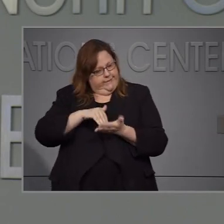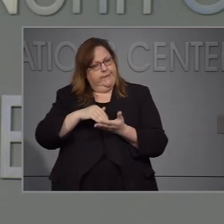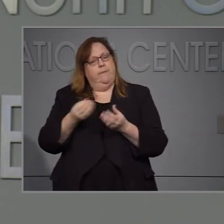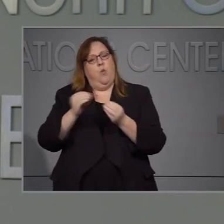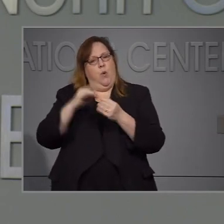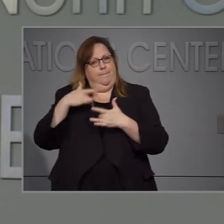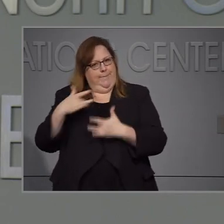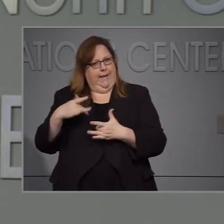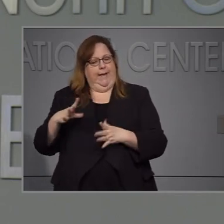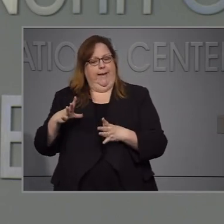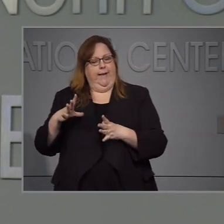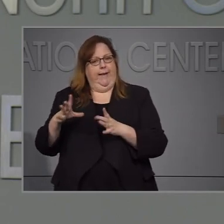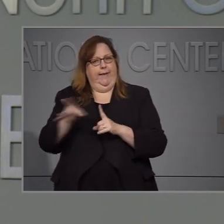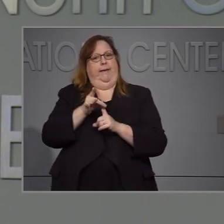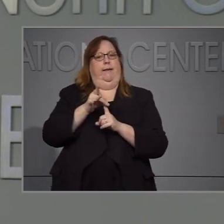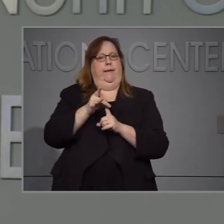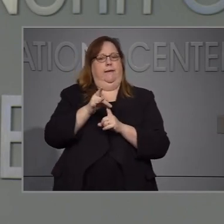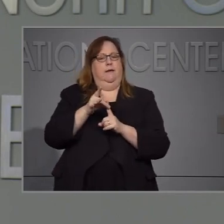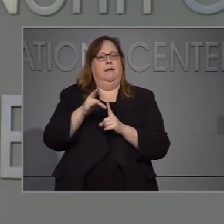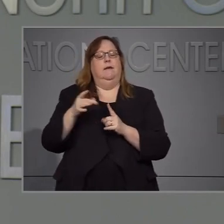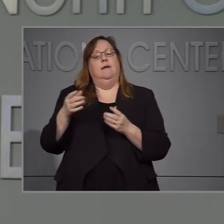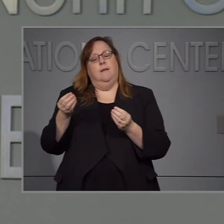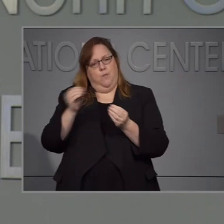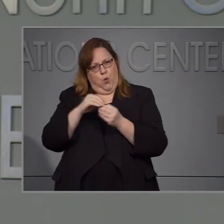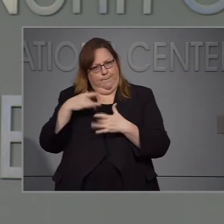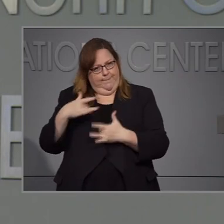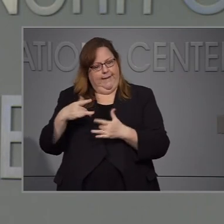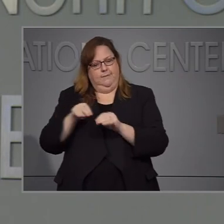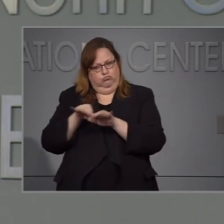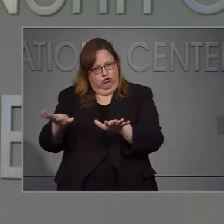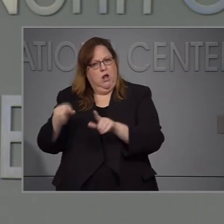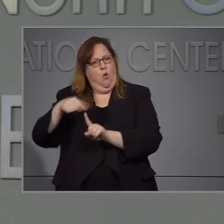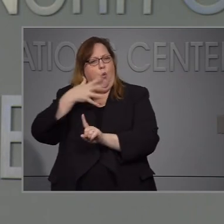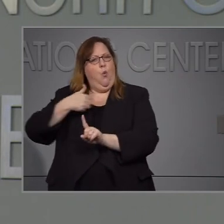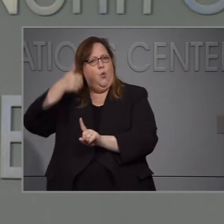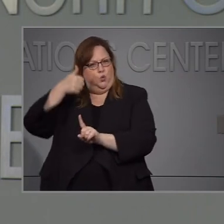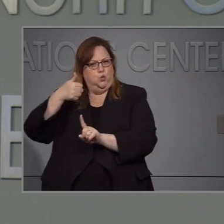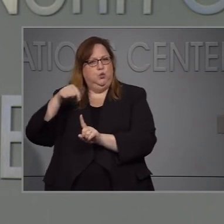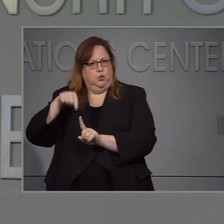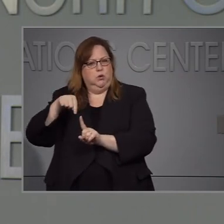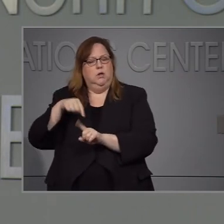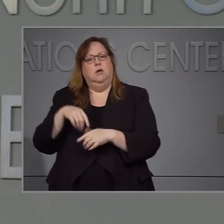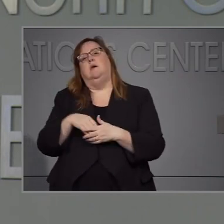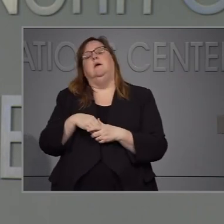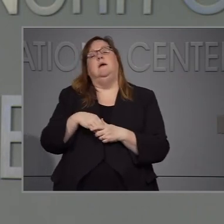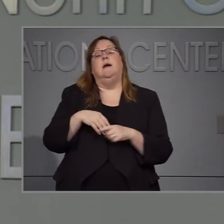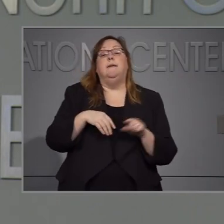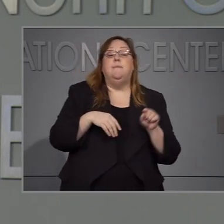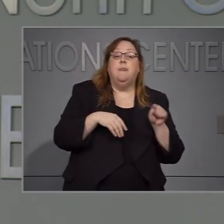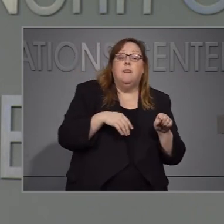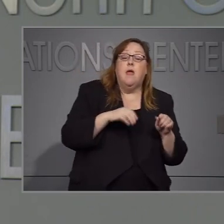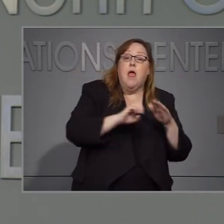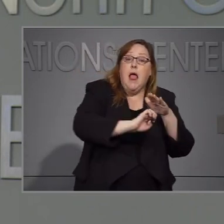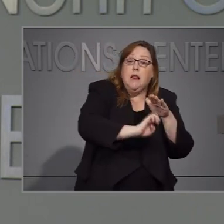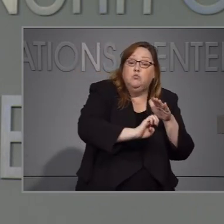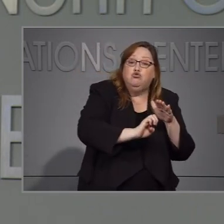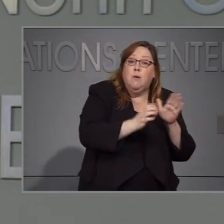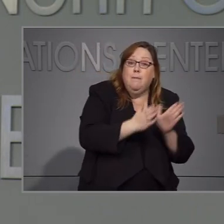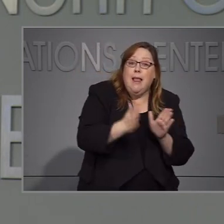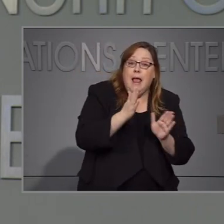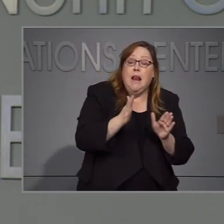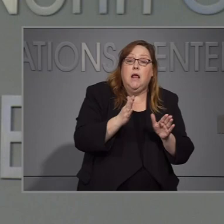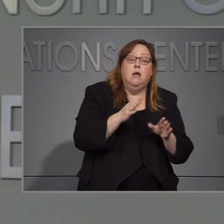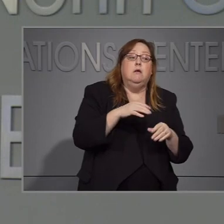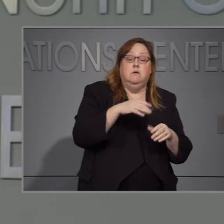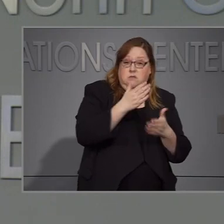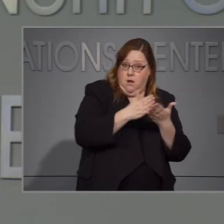have concentrated most of their in-person planning for the elementary students and most of the